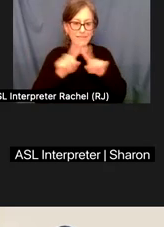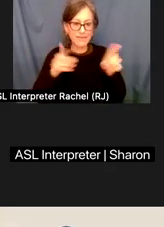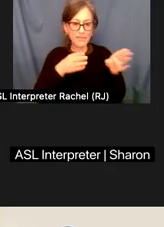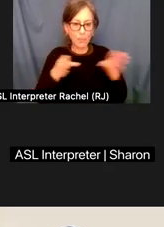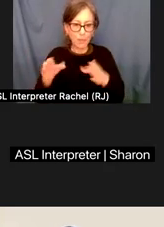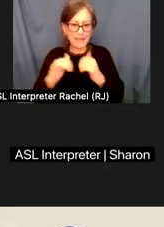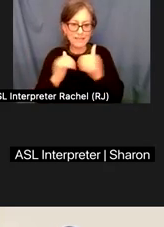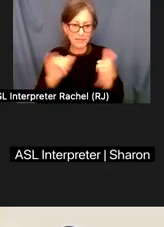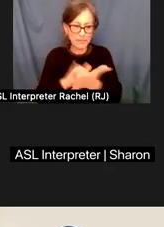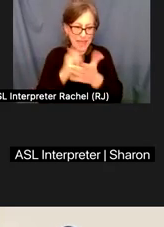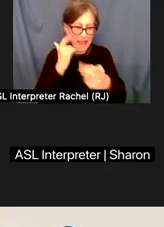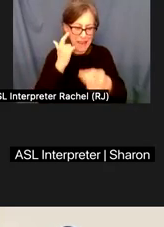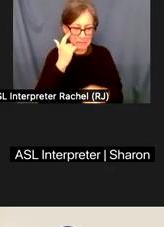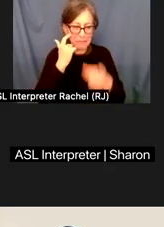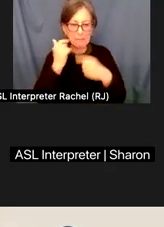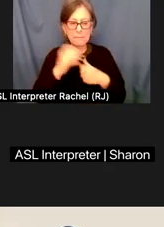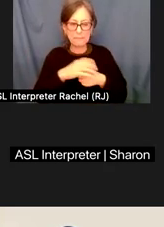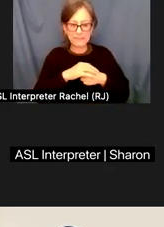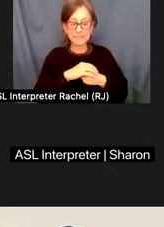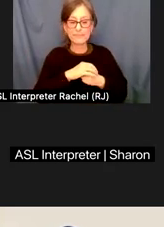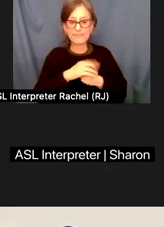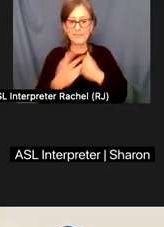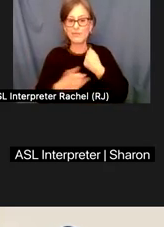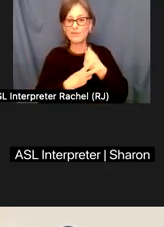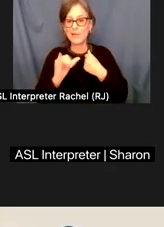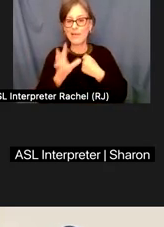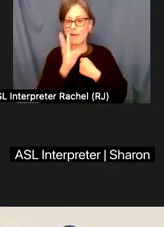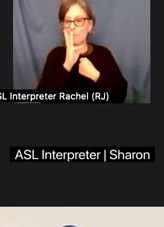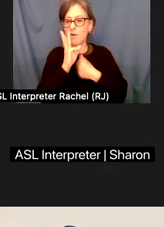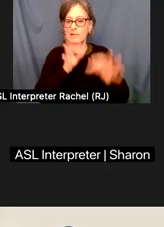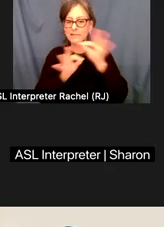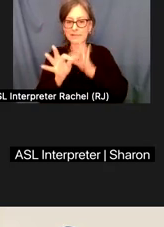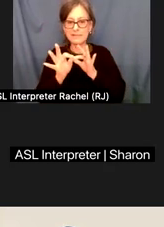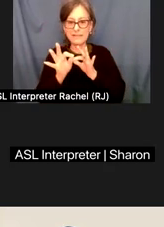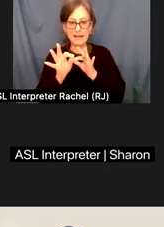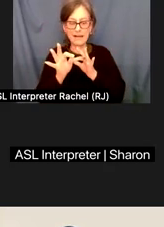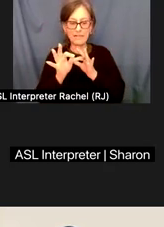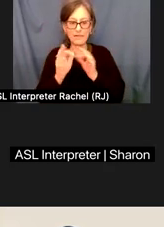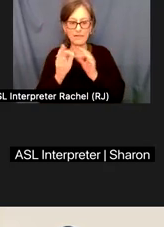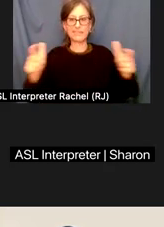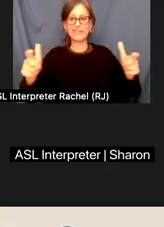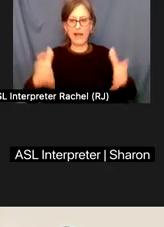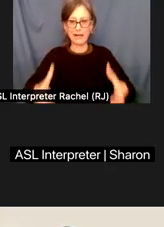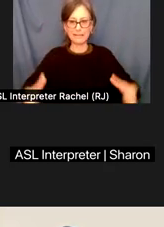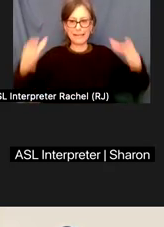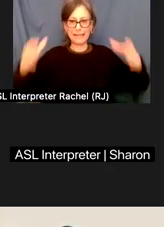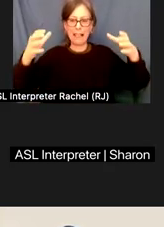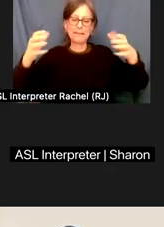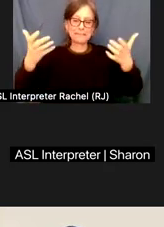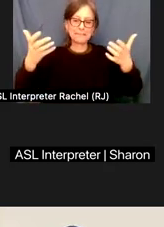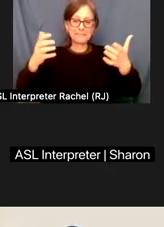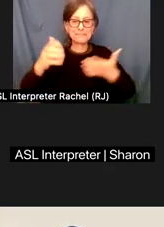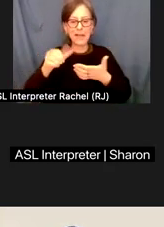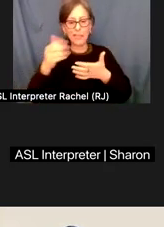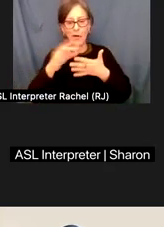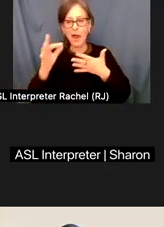here on the slide, to store the water, rather that be in these 55-gallon water storage containers,